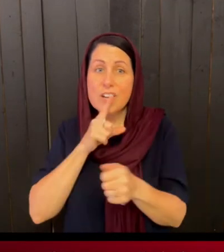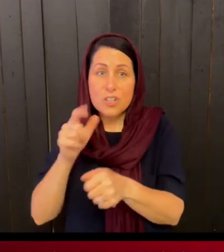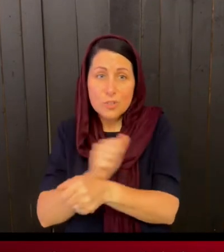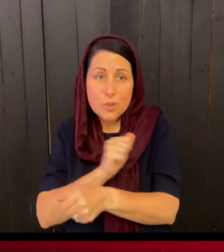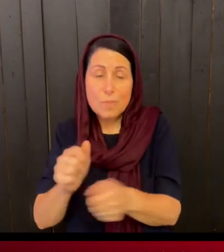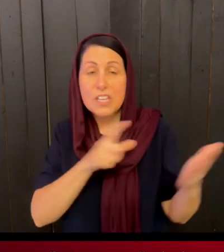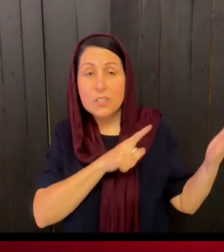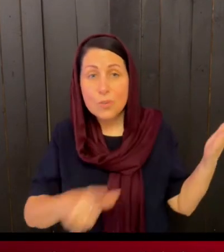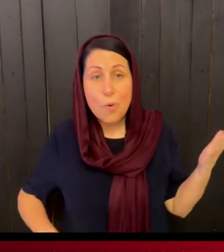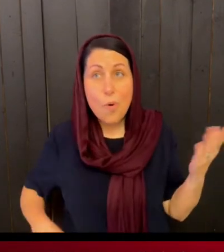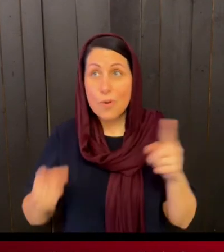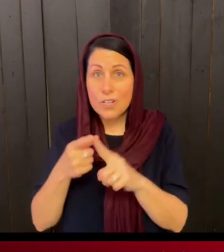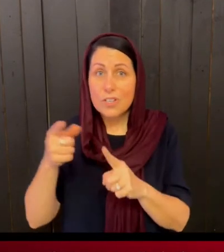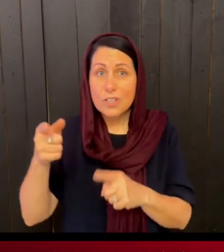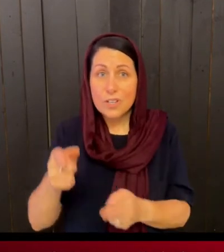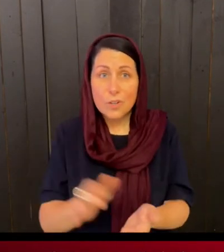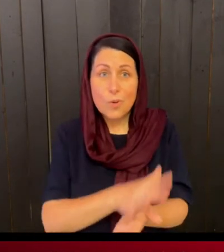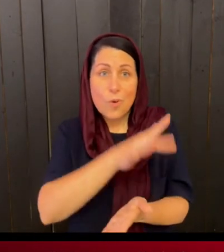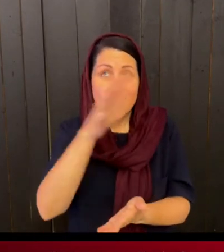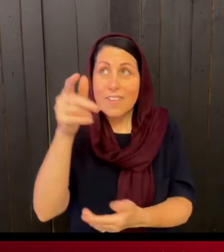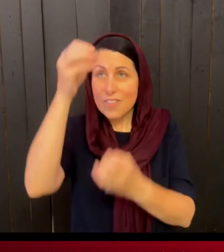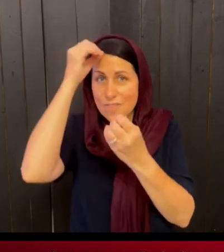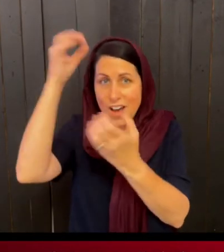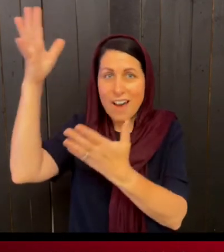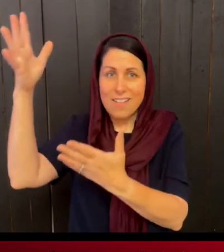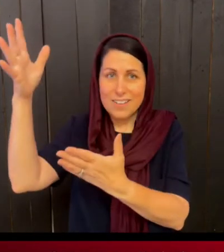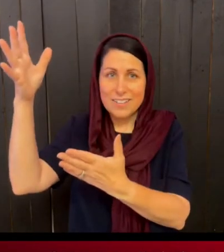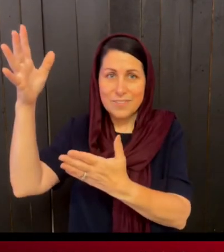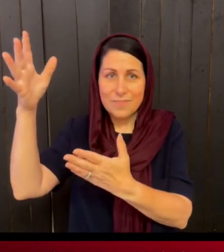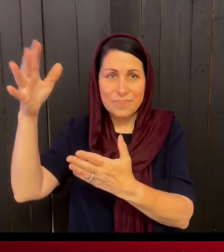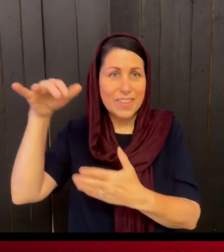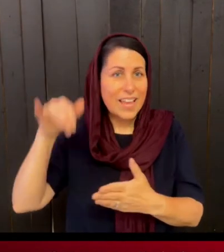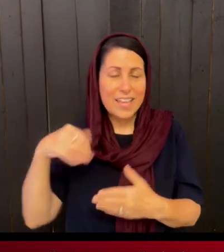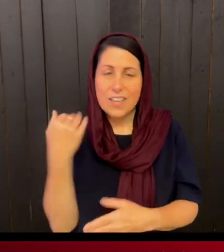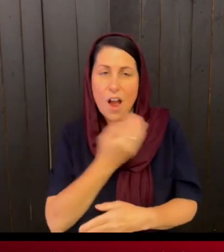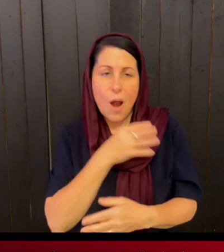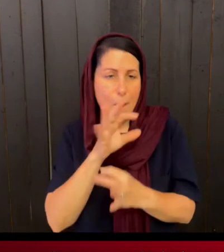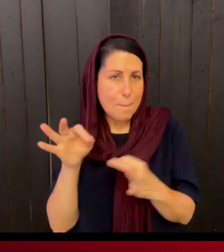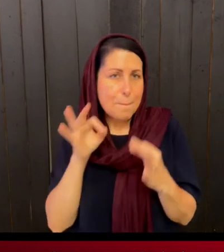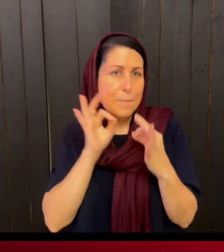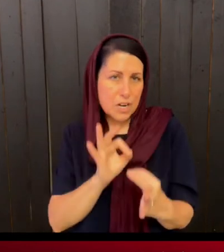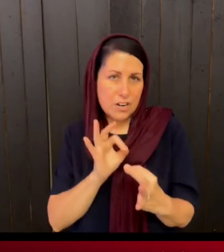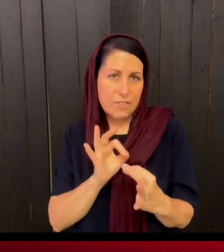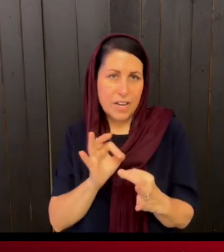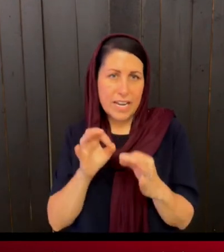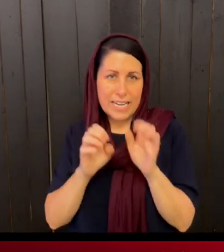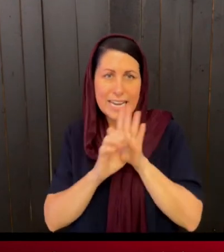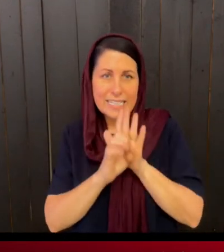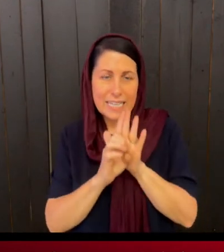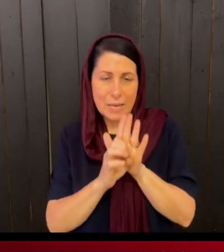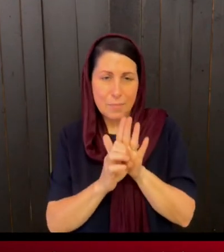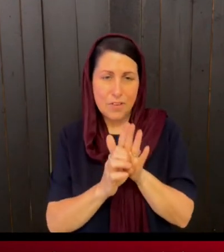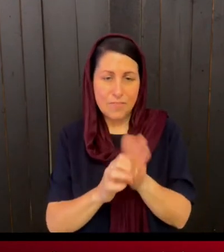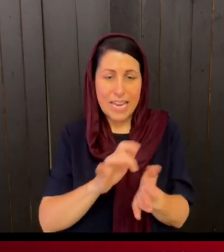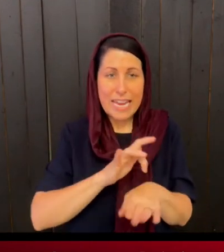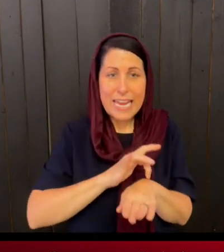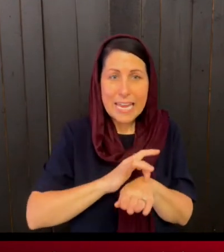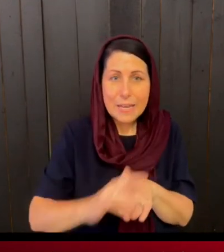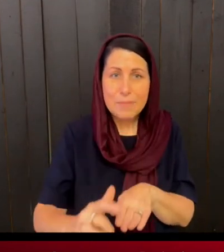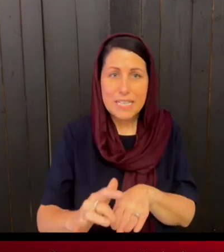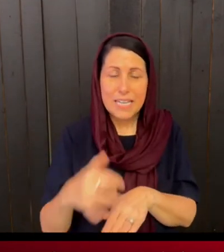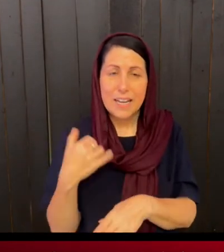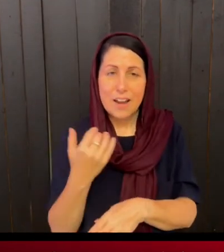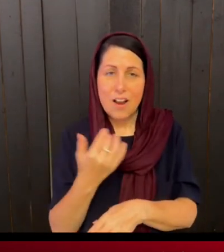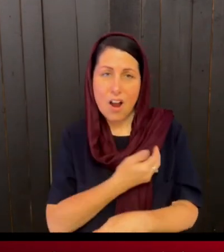Father. And so I think that is our perfect example of emptying ourselves. And I'll kind of go back